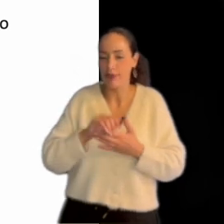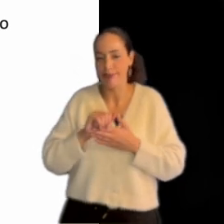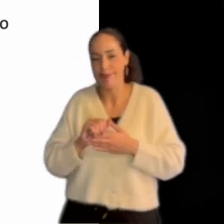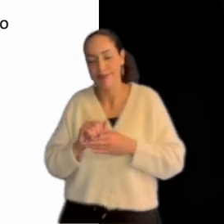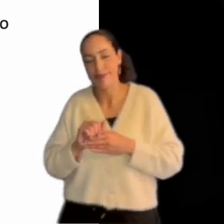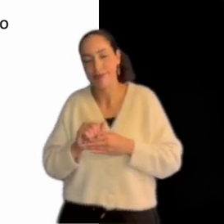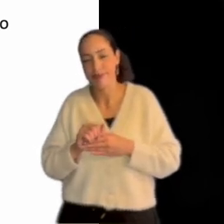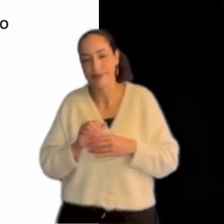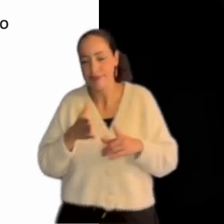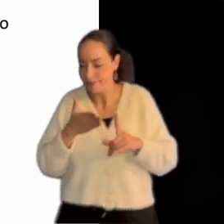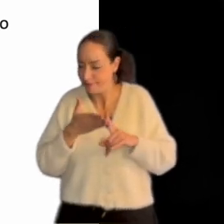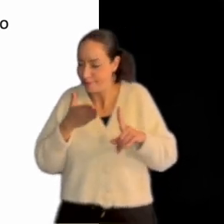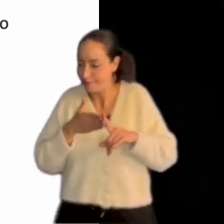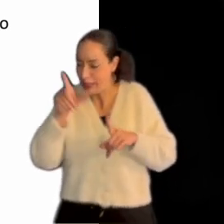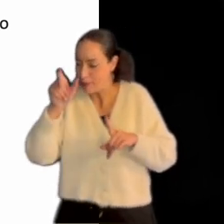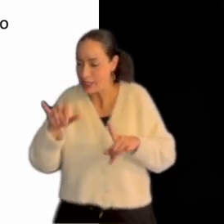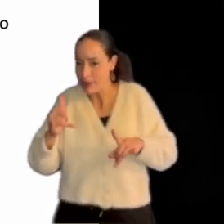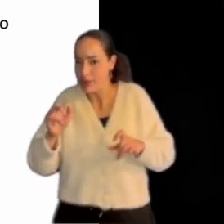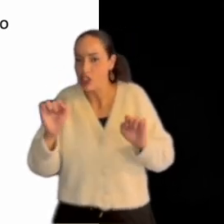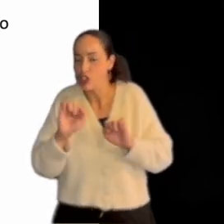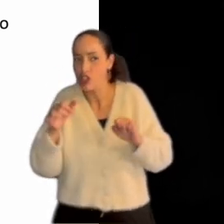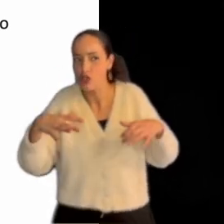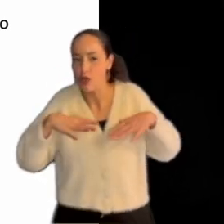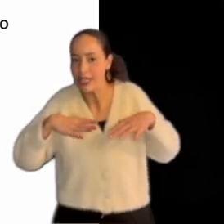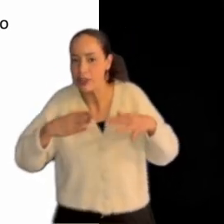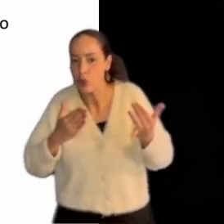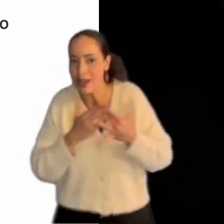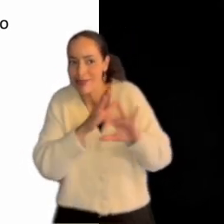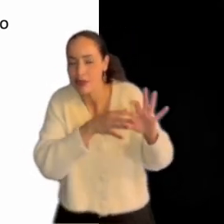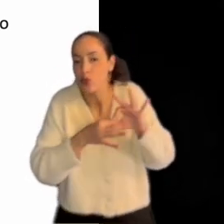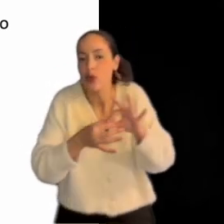while ensuring that they have the information to hand for the future.